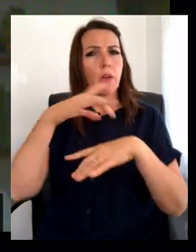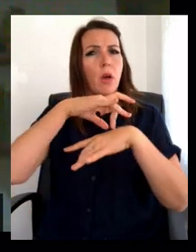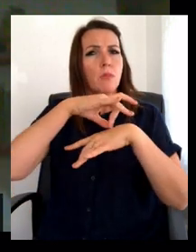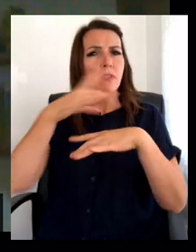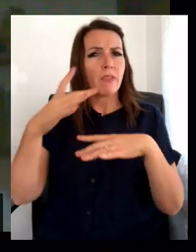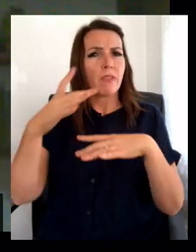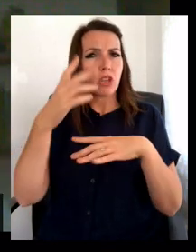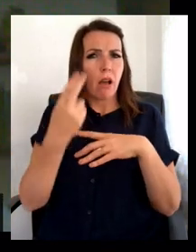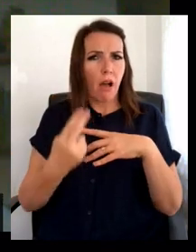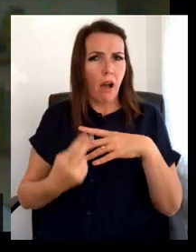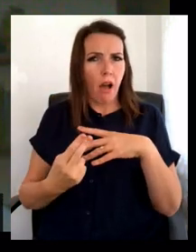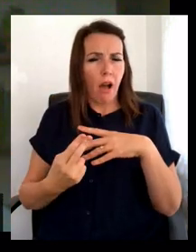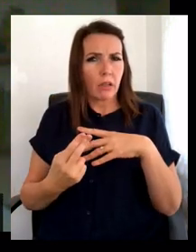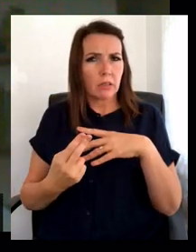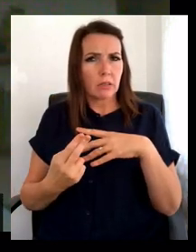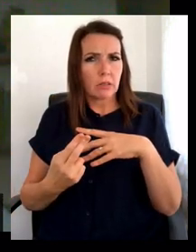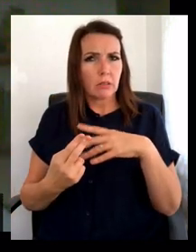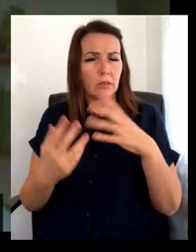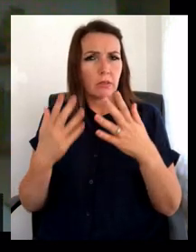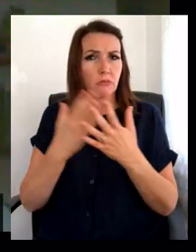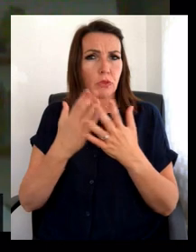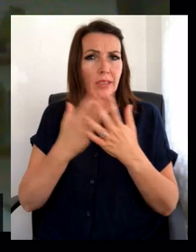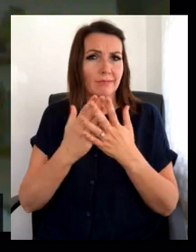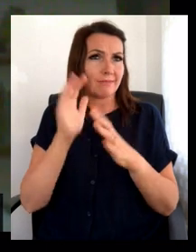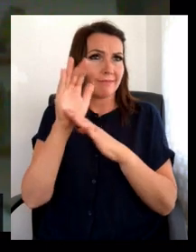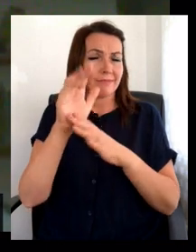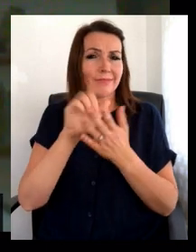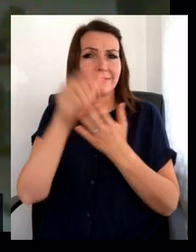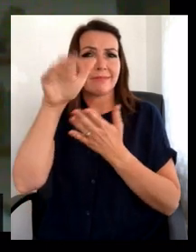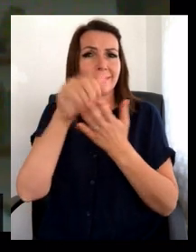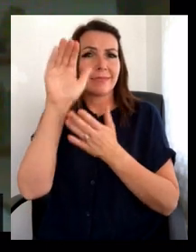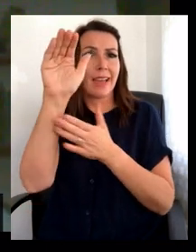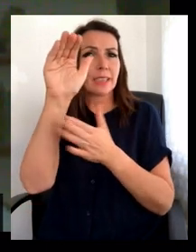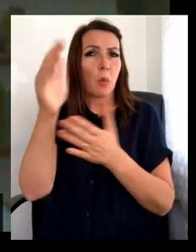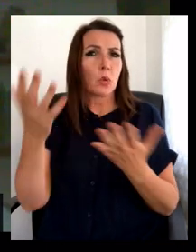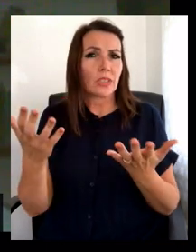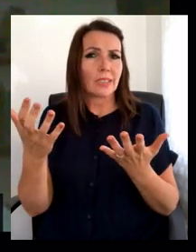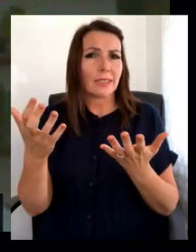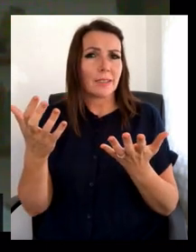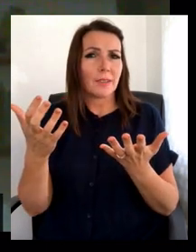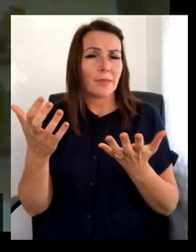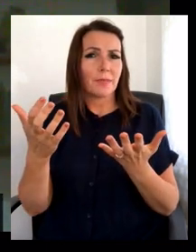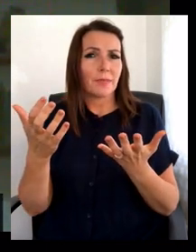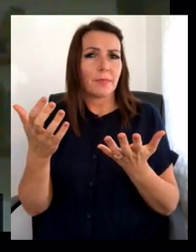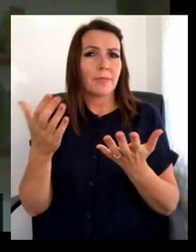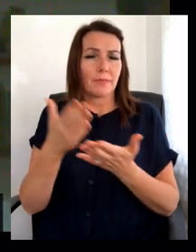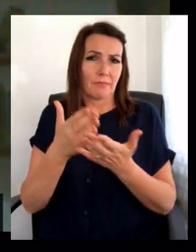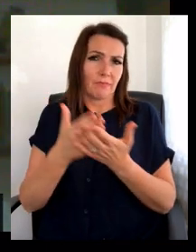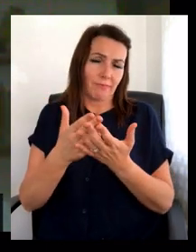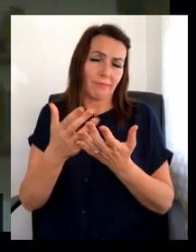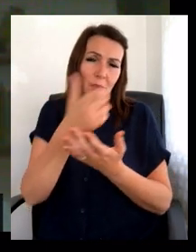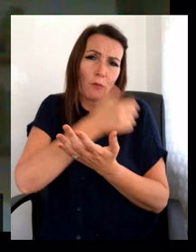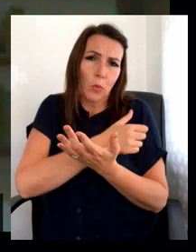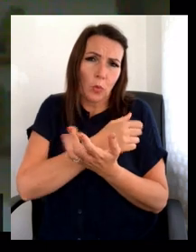sector is it's an export economy, really. And so with I mean, of course, we have